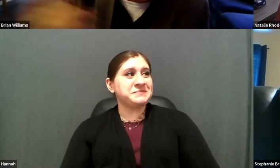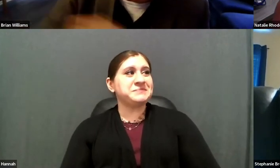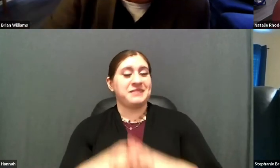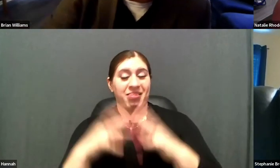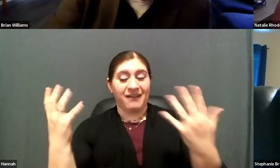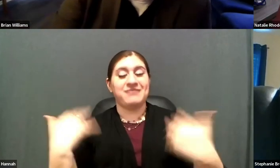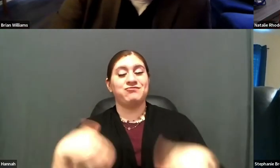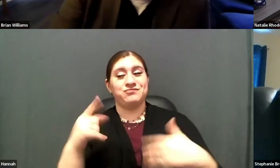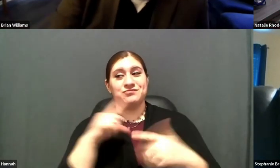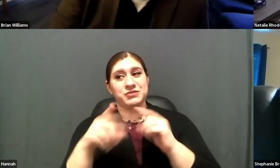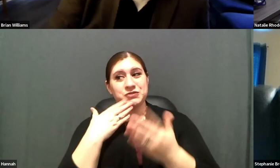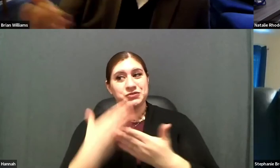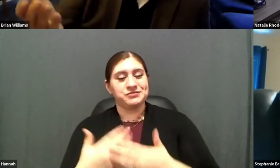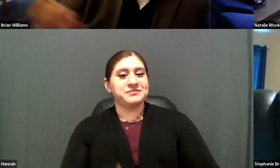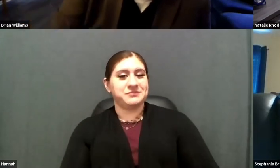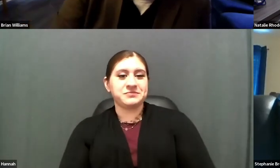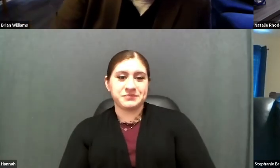That was good.